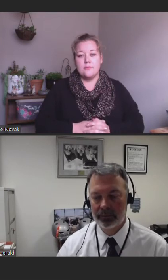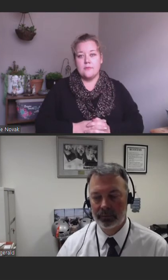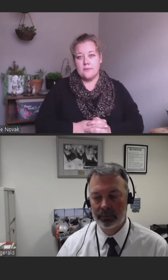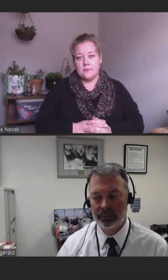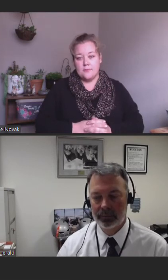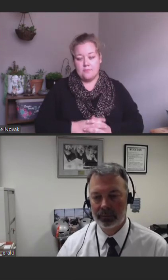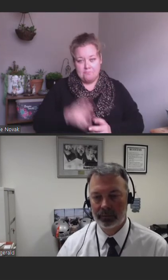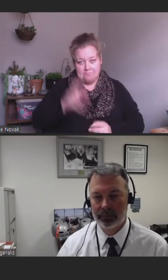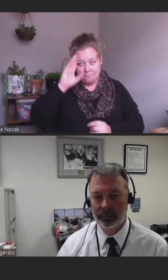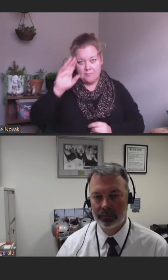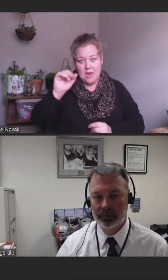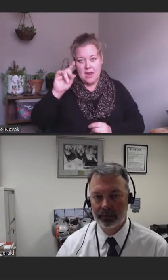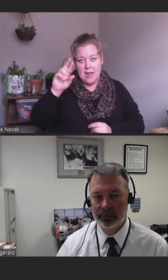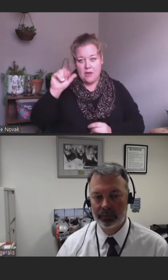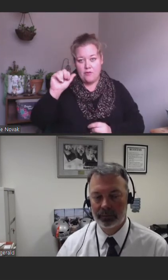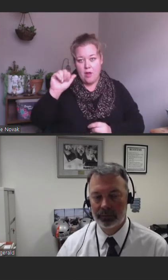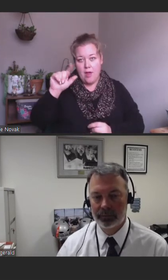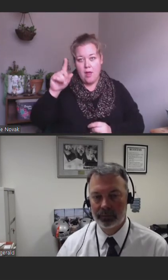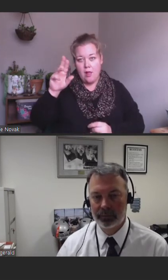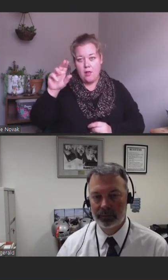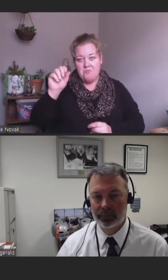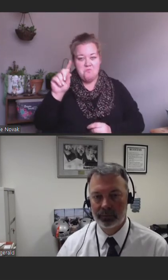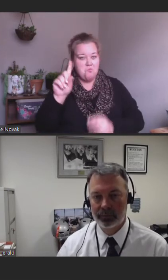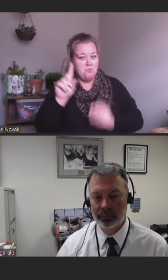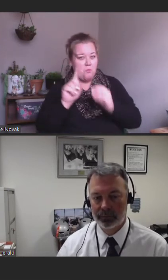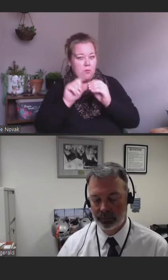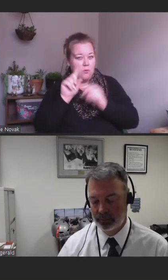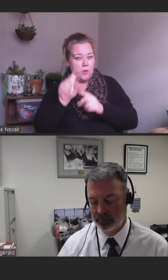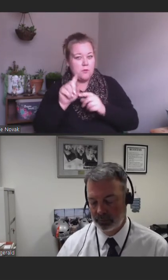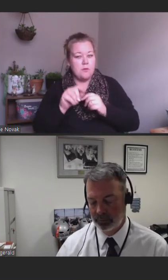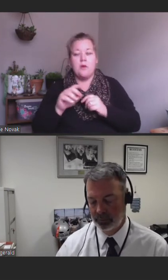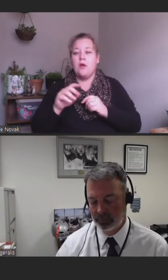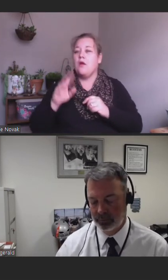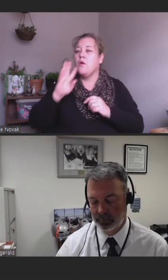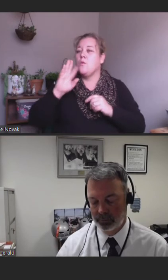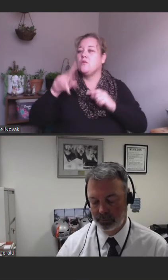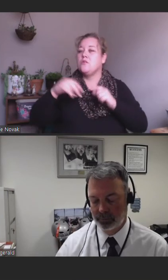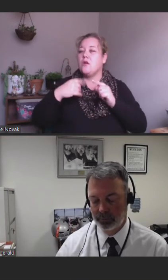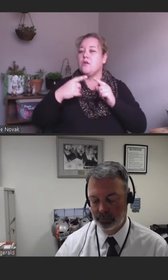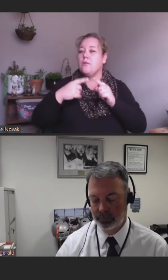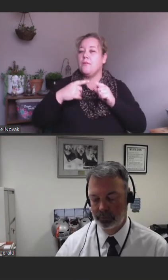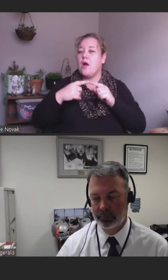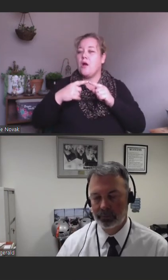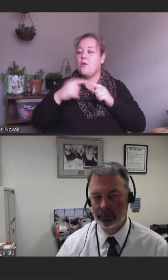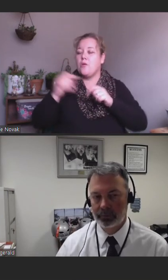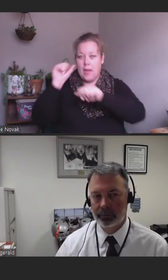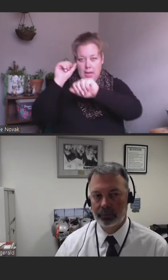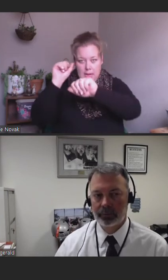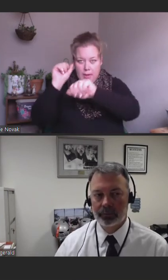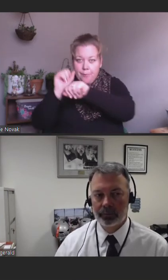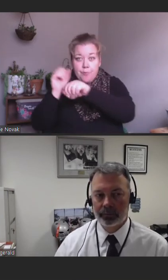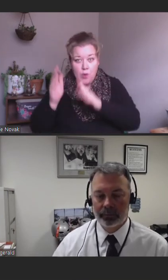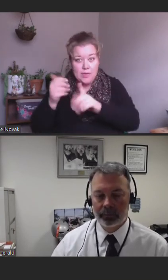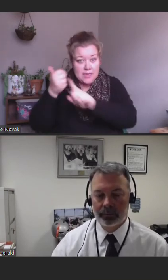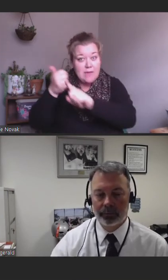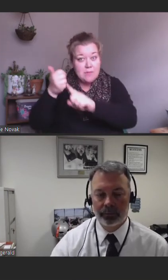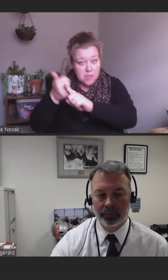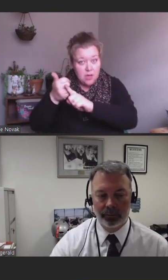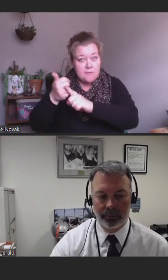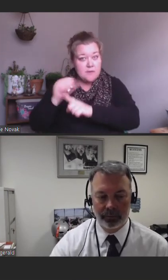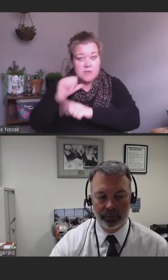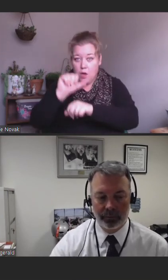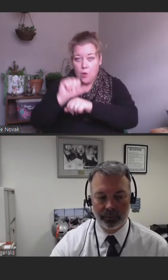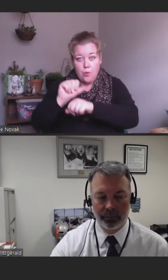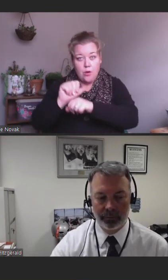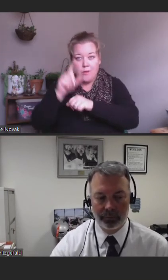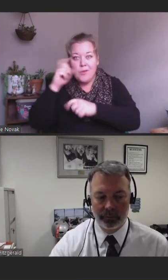This is Andrea Elbers with just one more follow-up question here. We talked about the large number of employees who are out because of a COVID positive test